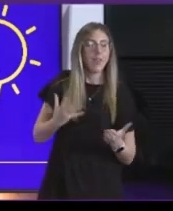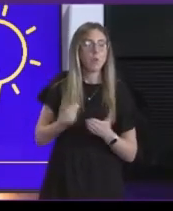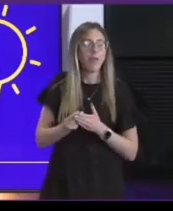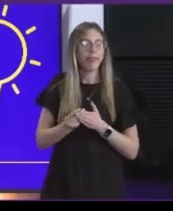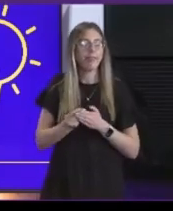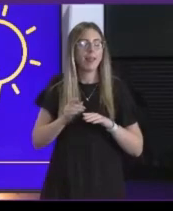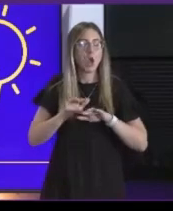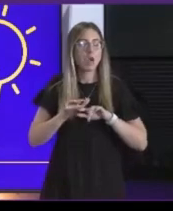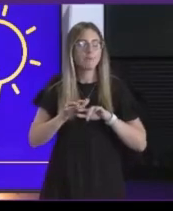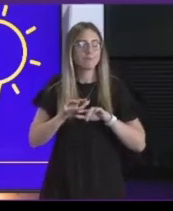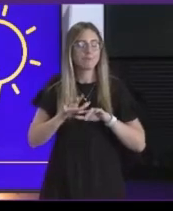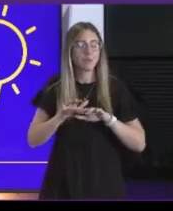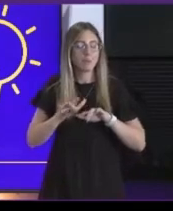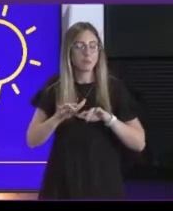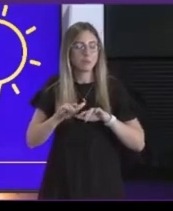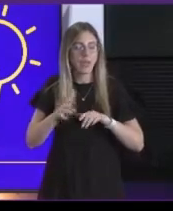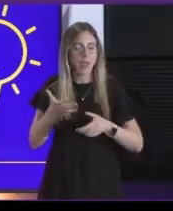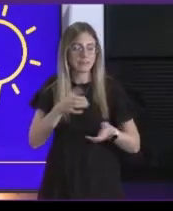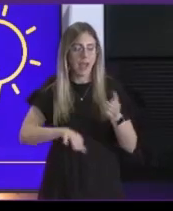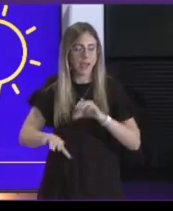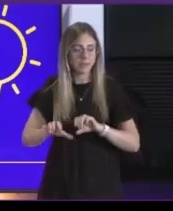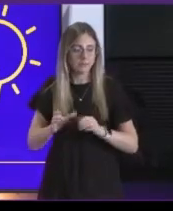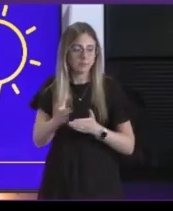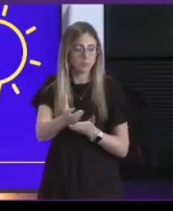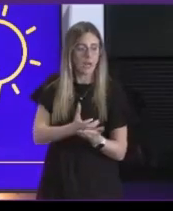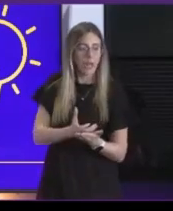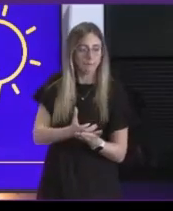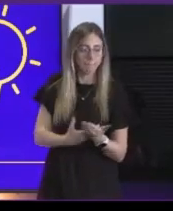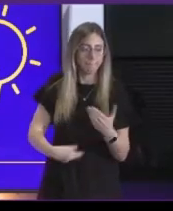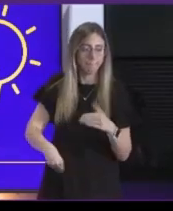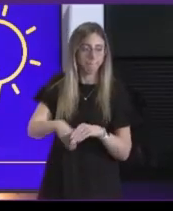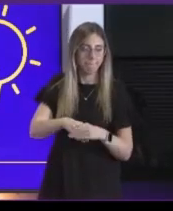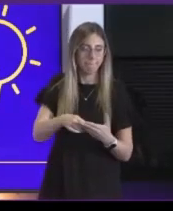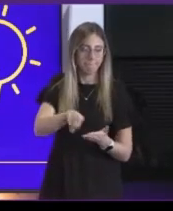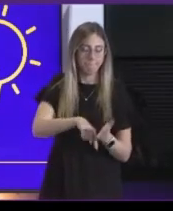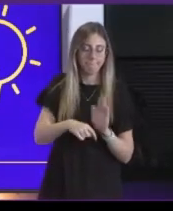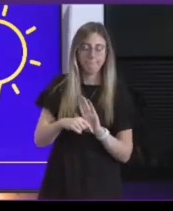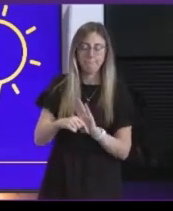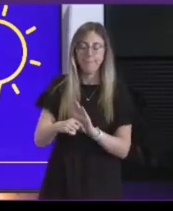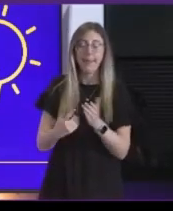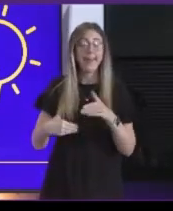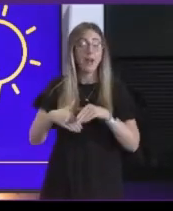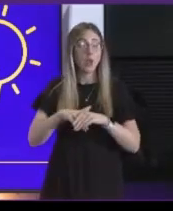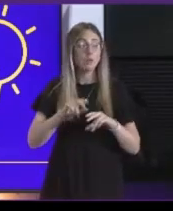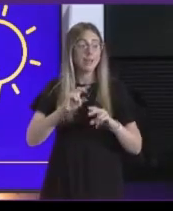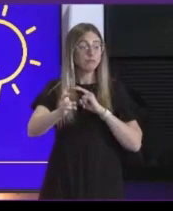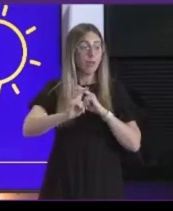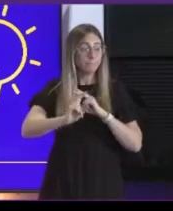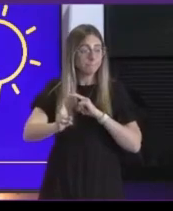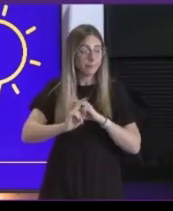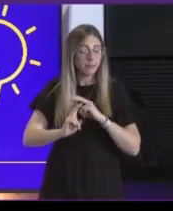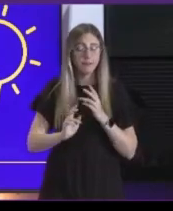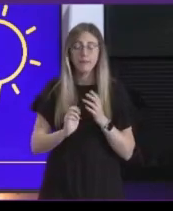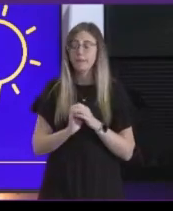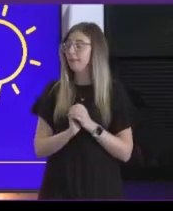classes. And so this also included field trips